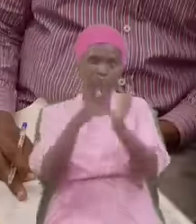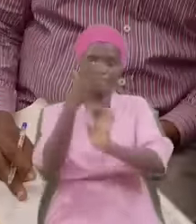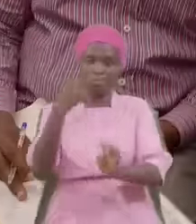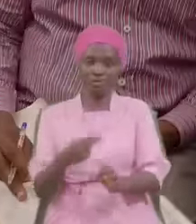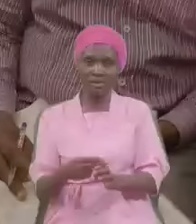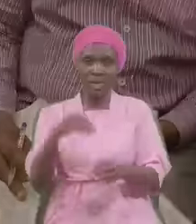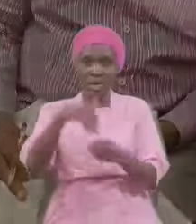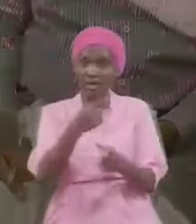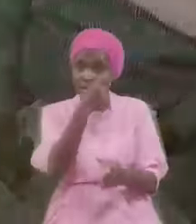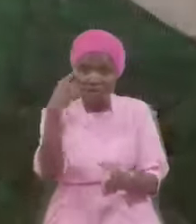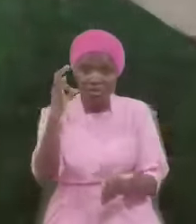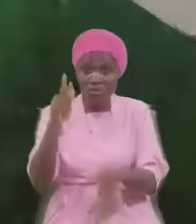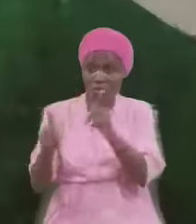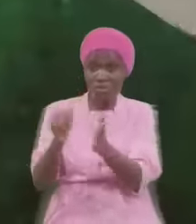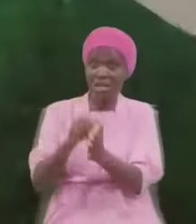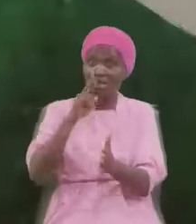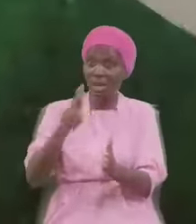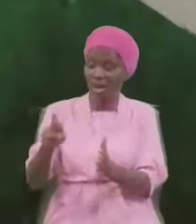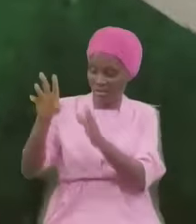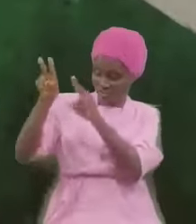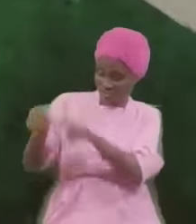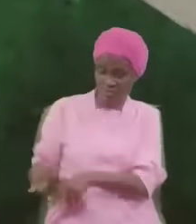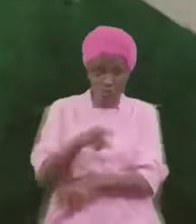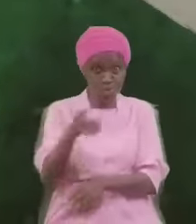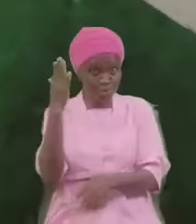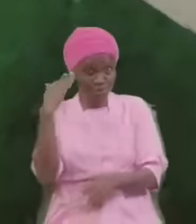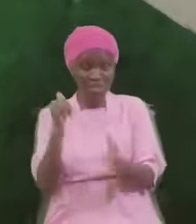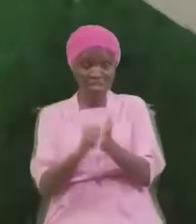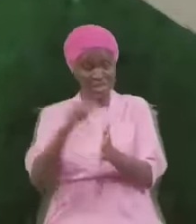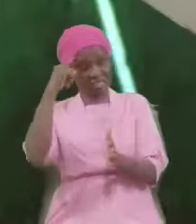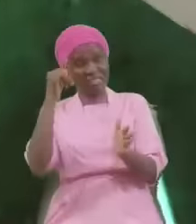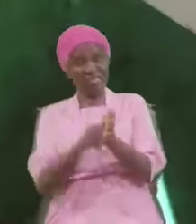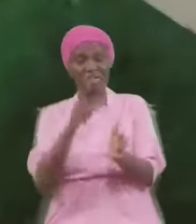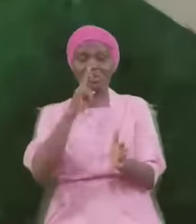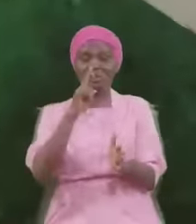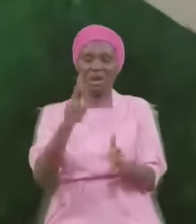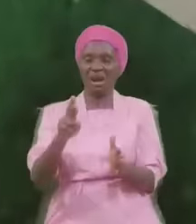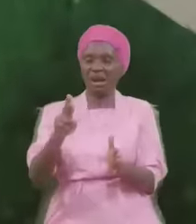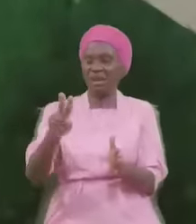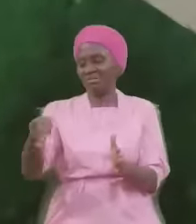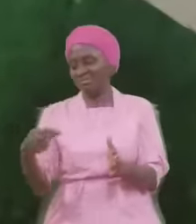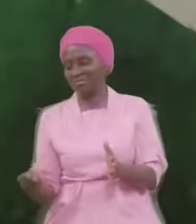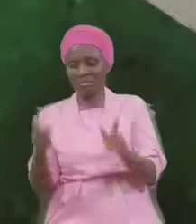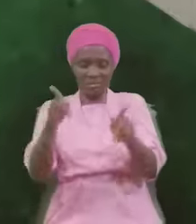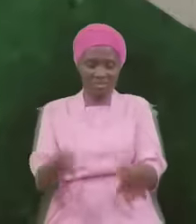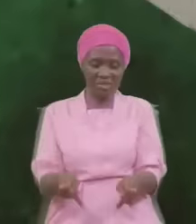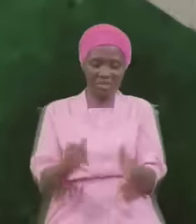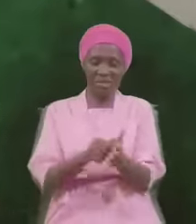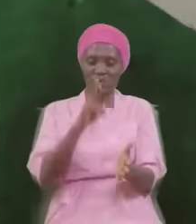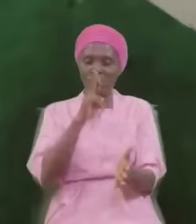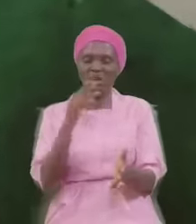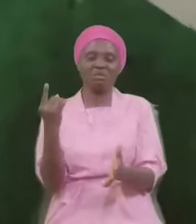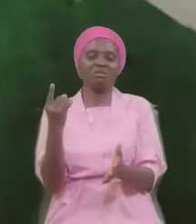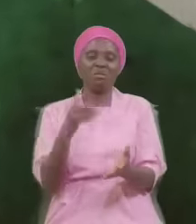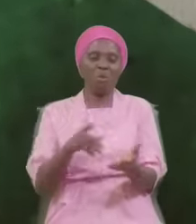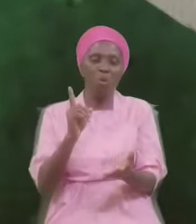people that have belittled you and made you common and think that you are just one of the crowd, one of